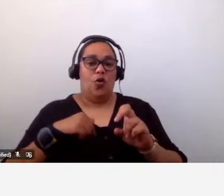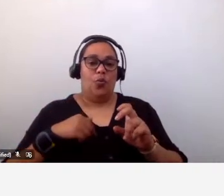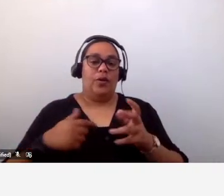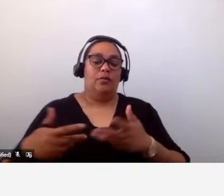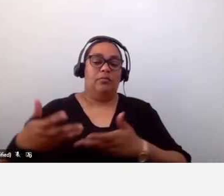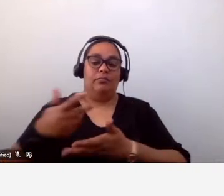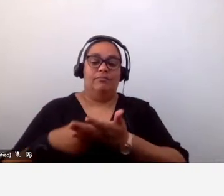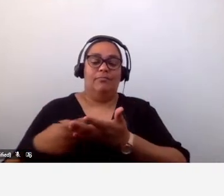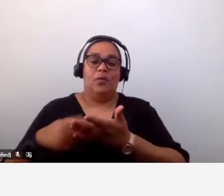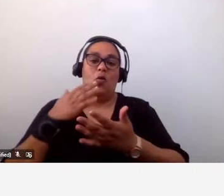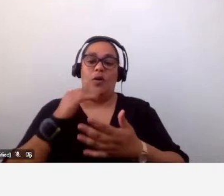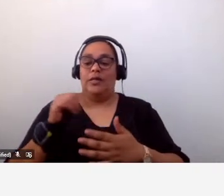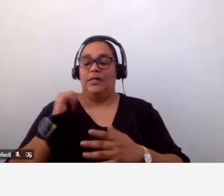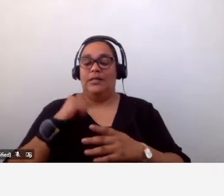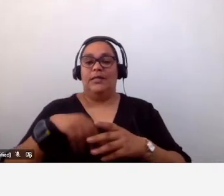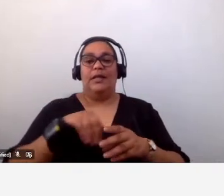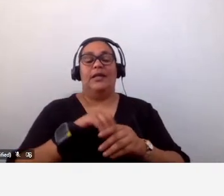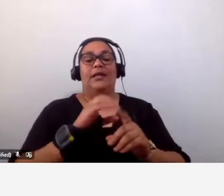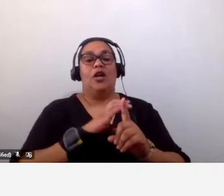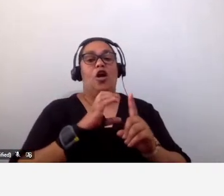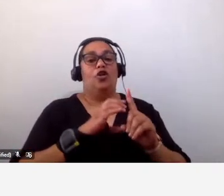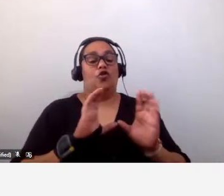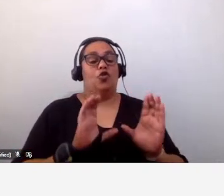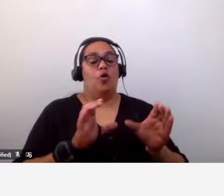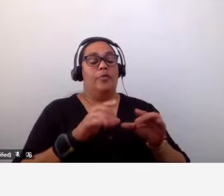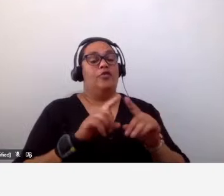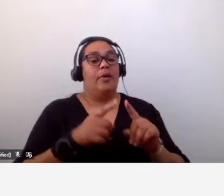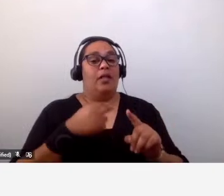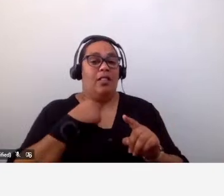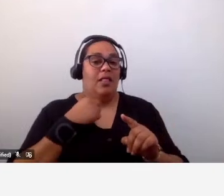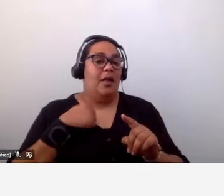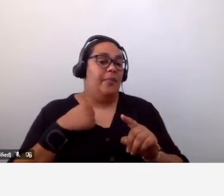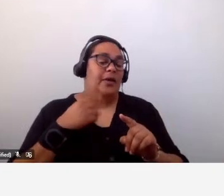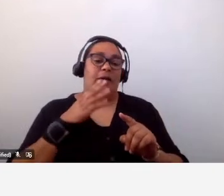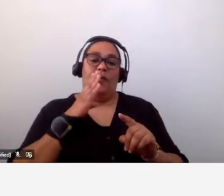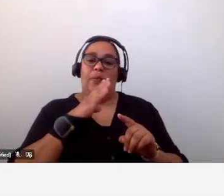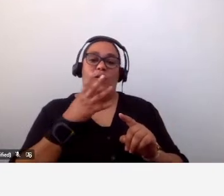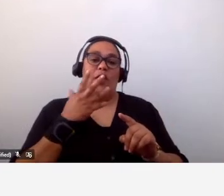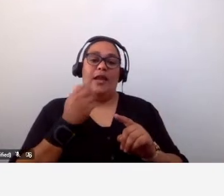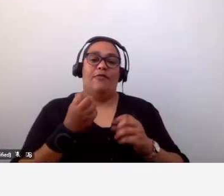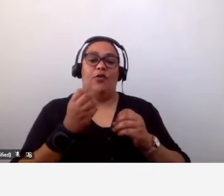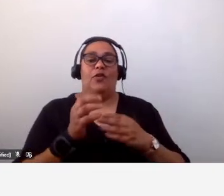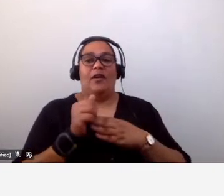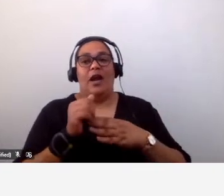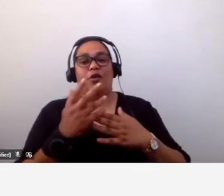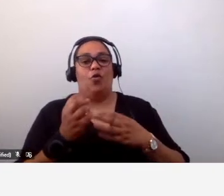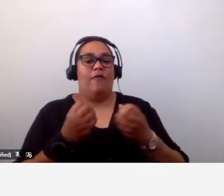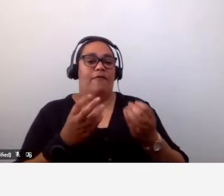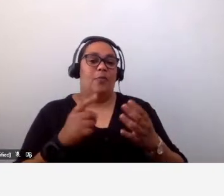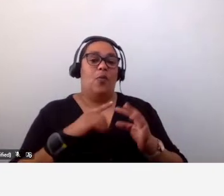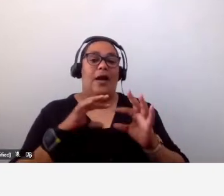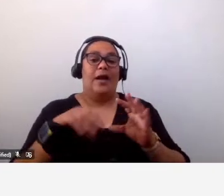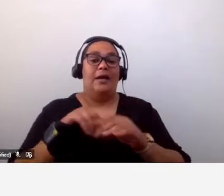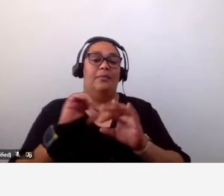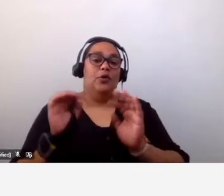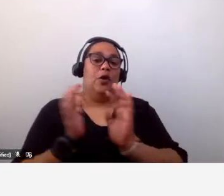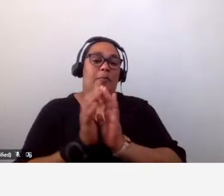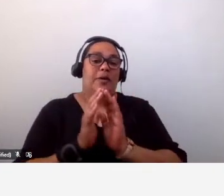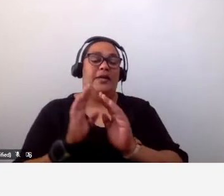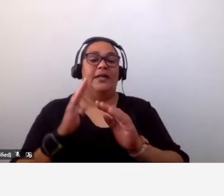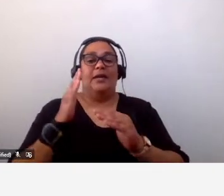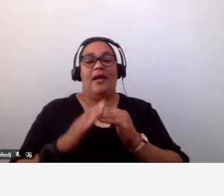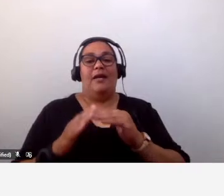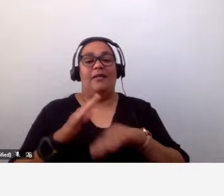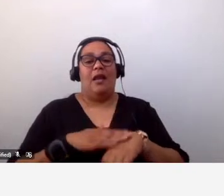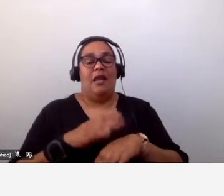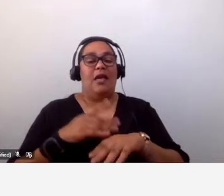discussed yesterday in the Cultural Commission, but unfortunately, I couldn't actually speak to Guy to give him feedback because even the meeting ended up very late. I had to